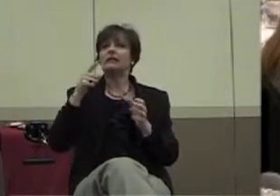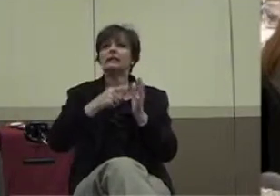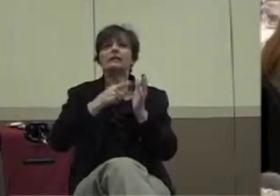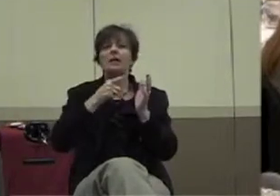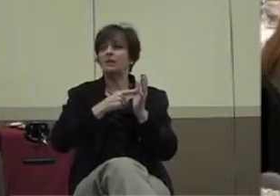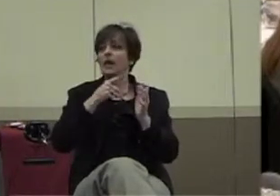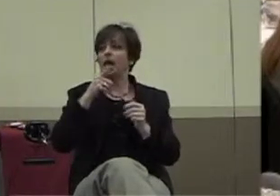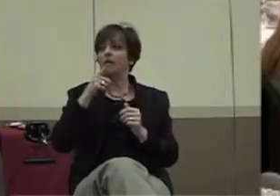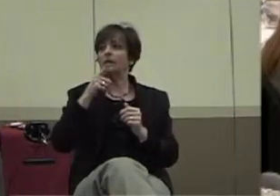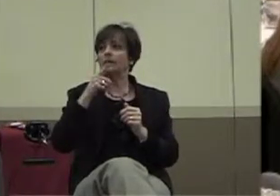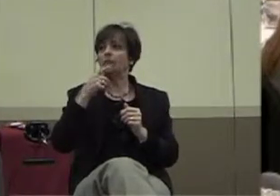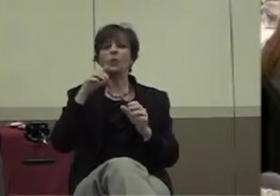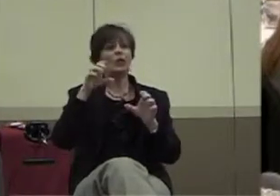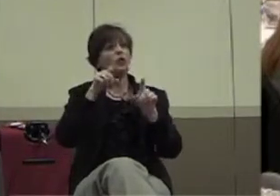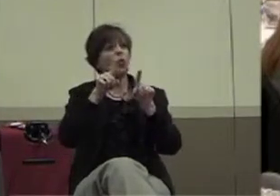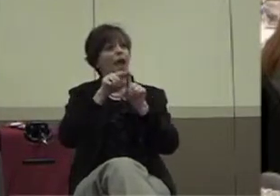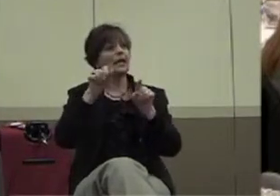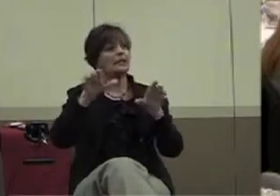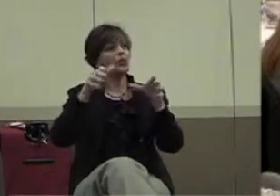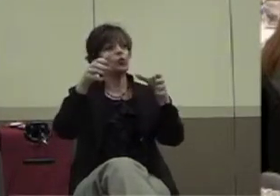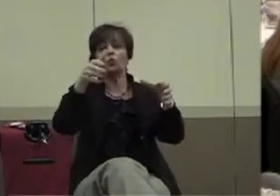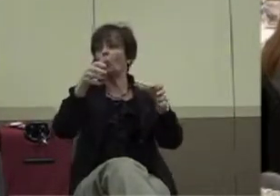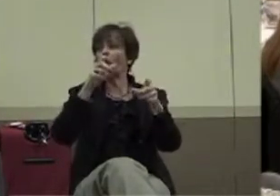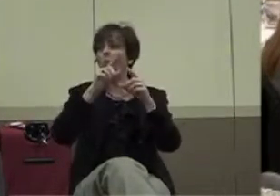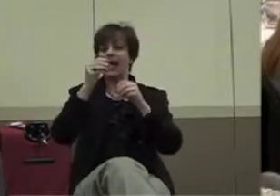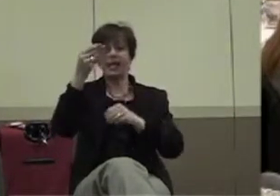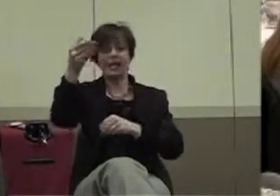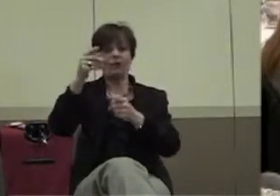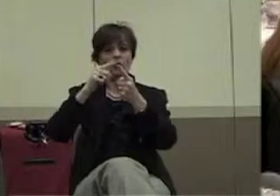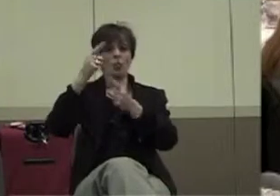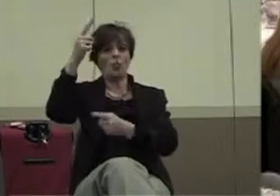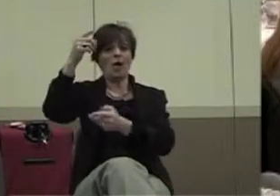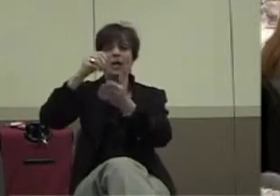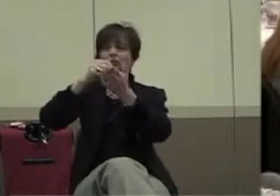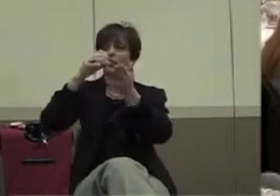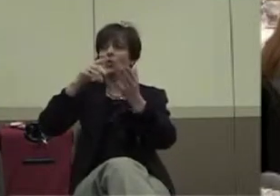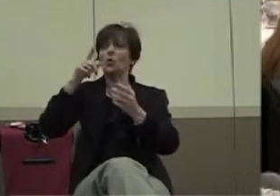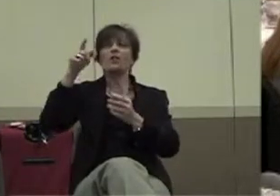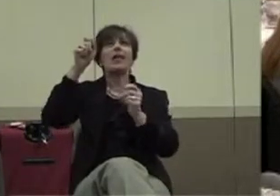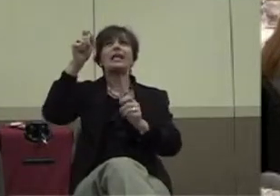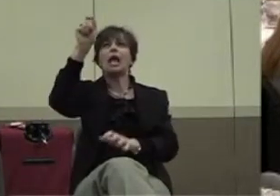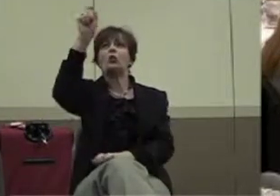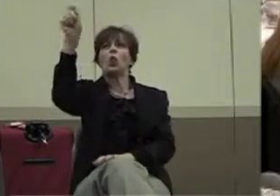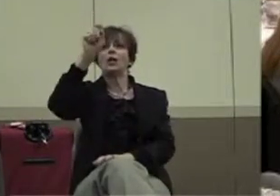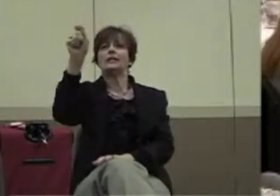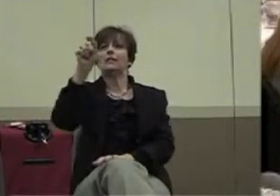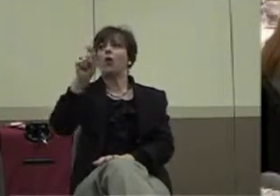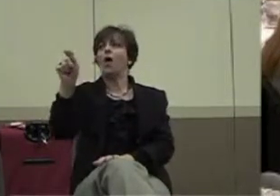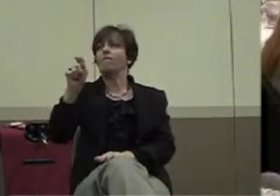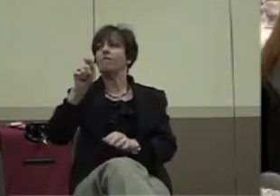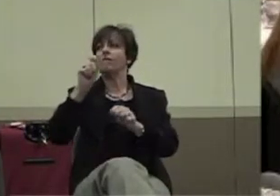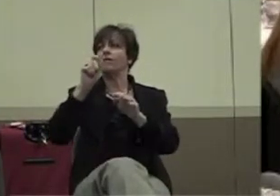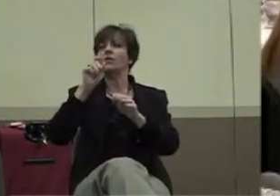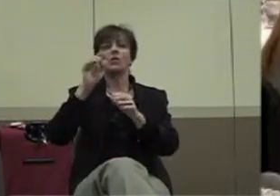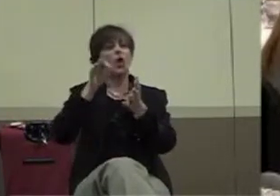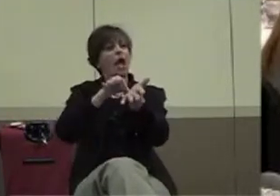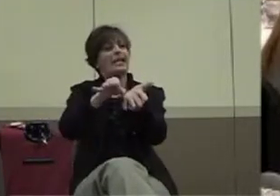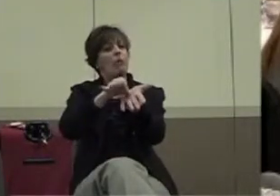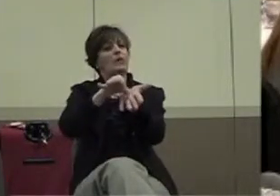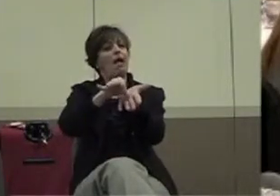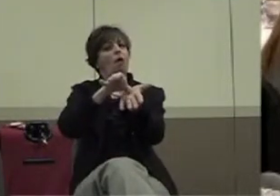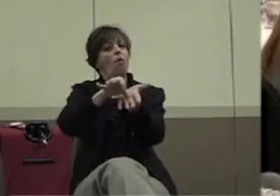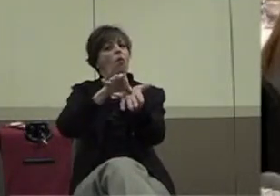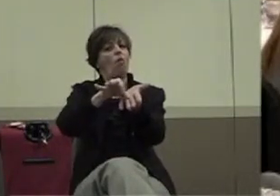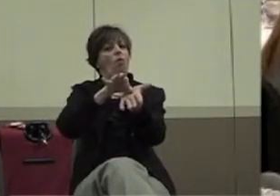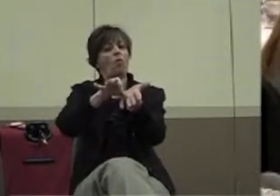do it as a group, but if you give it to that one student, they get to cross it off on our big, our countdown, and then they